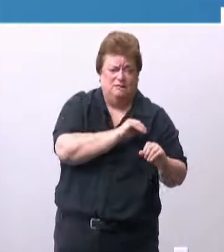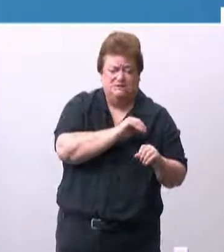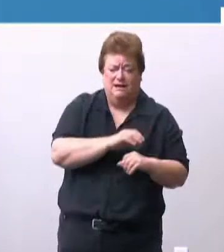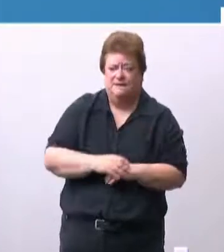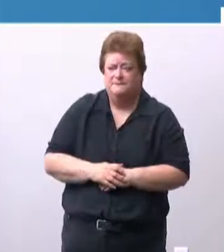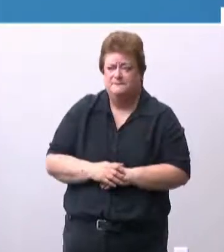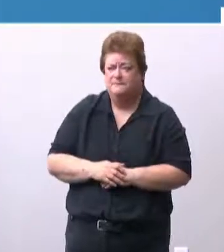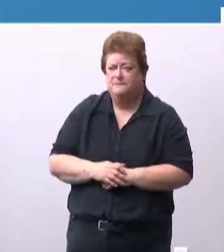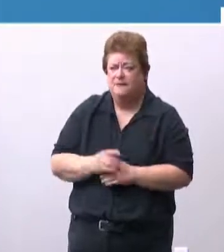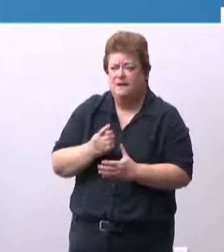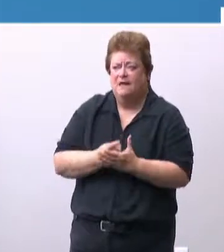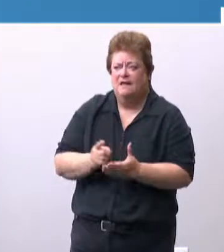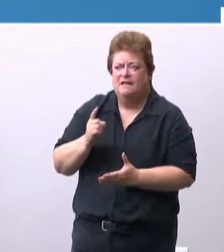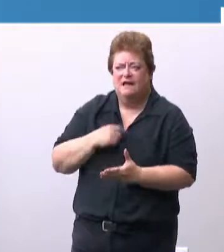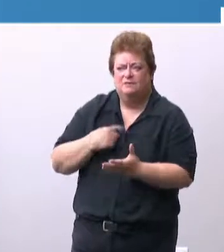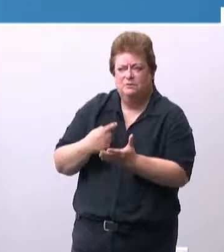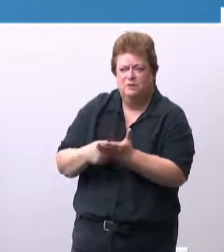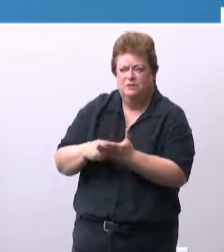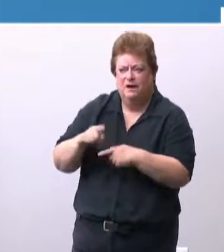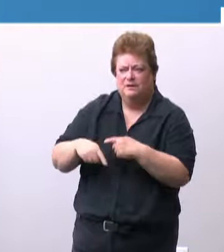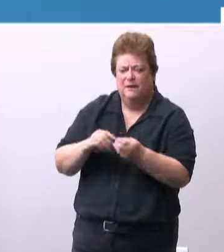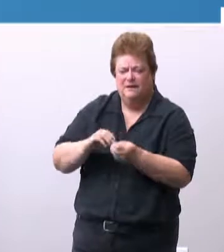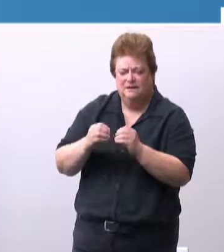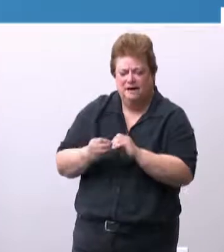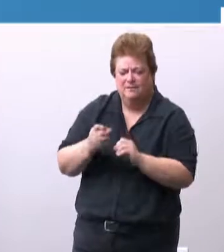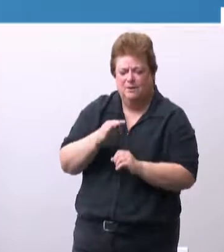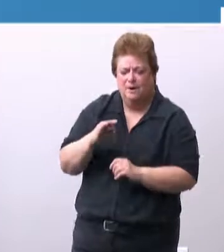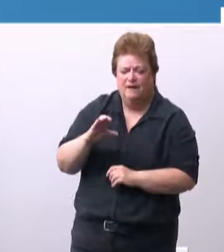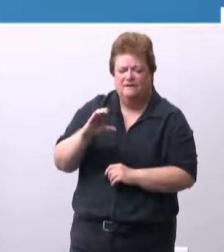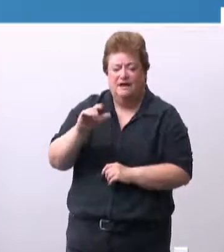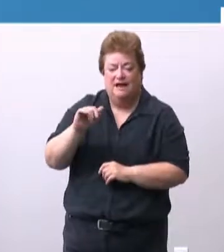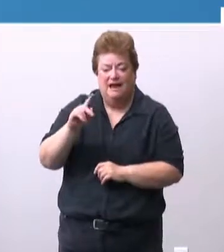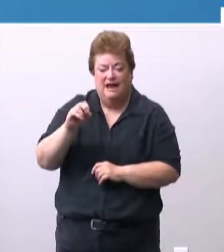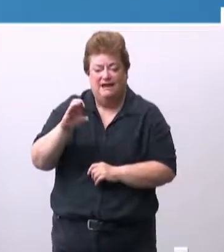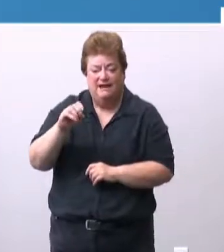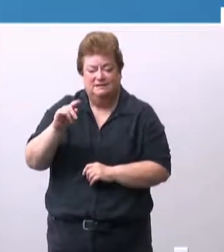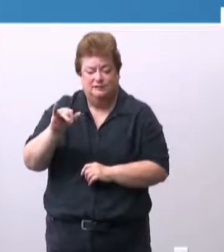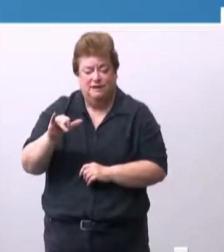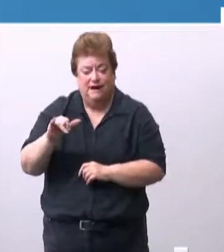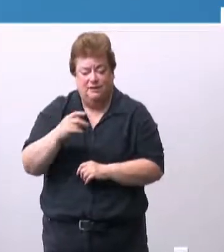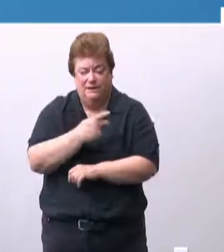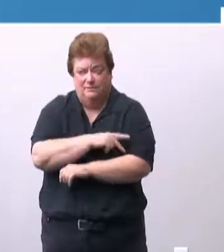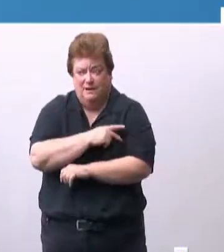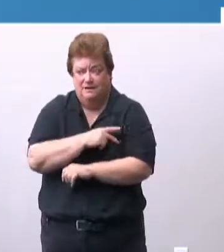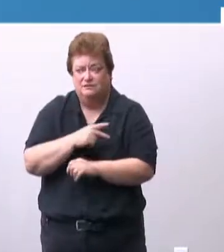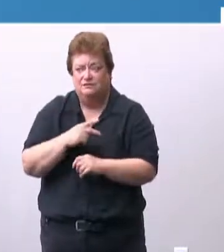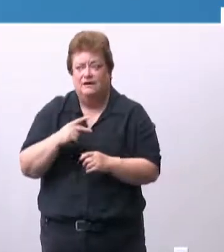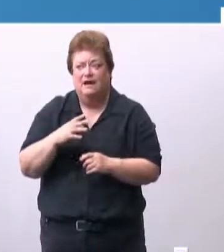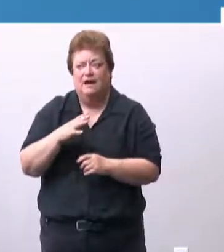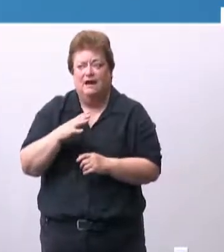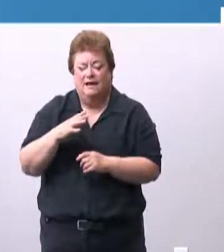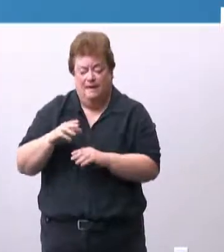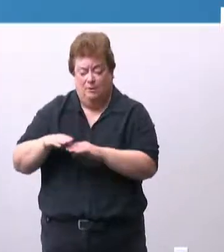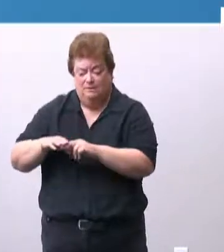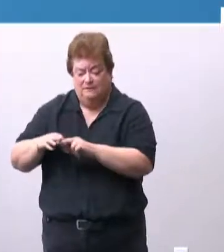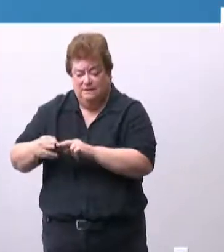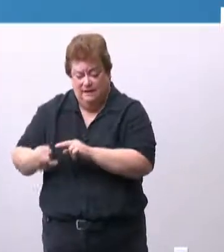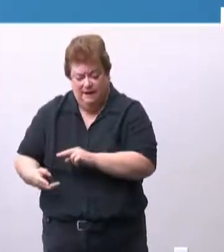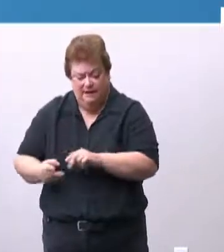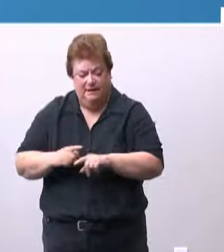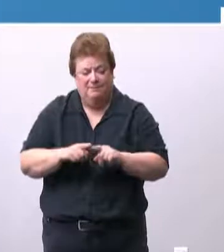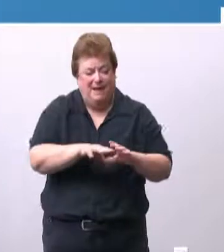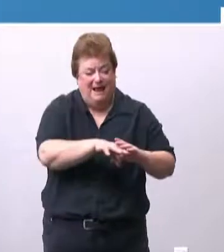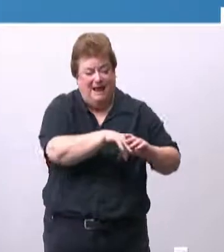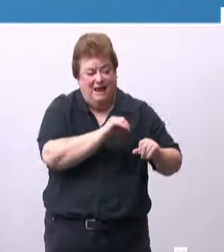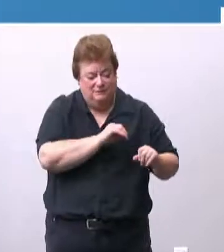Last week, we talked about the number of Lancaster County patients declining and the number from outside the county increasing. This